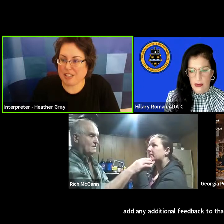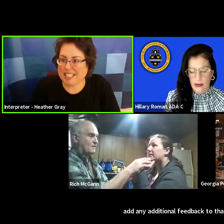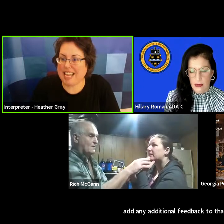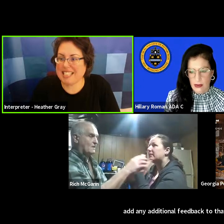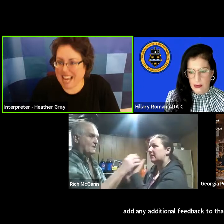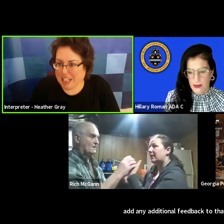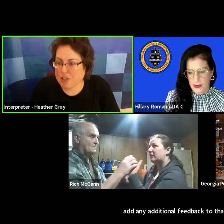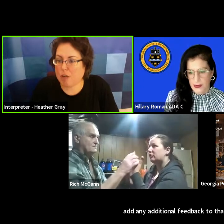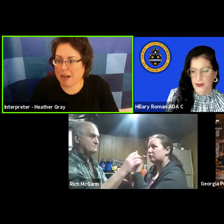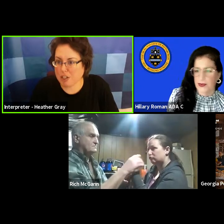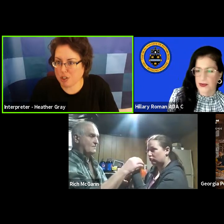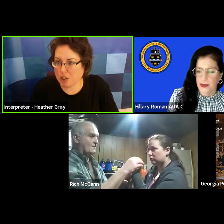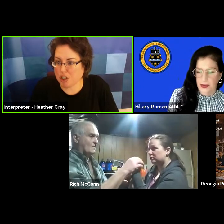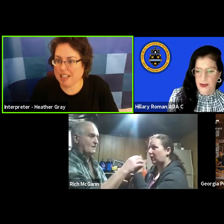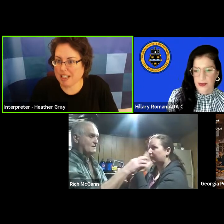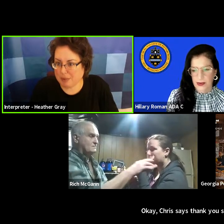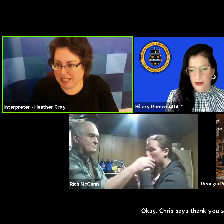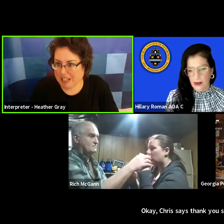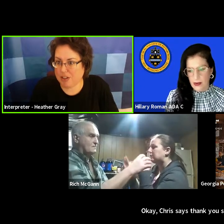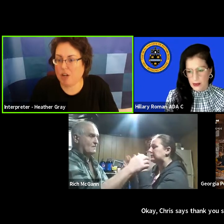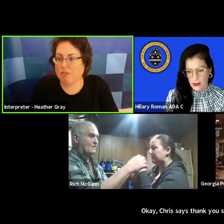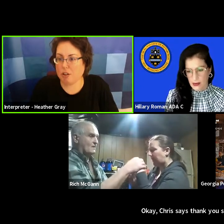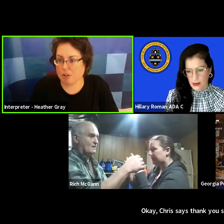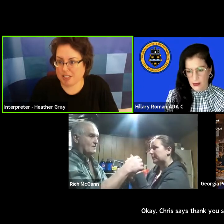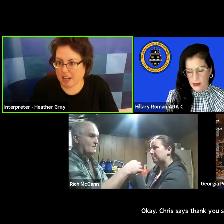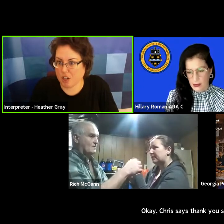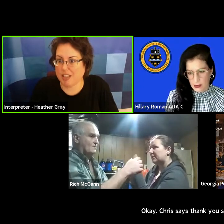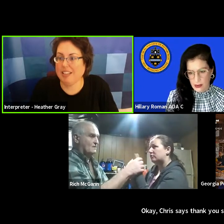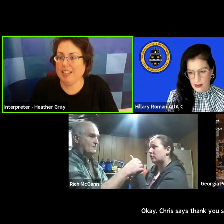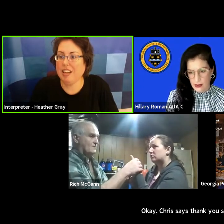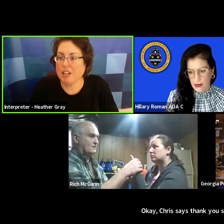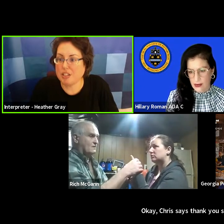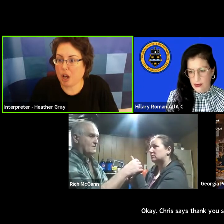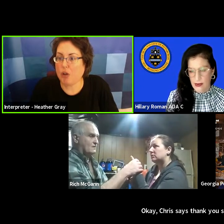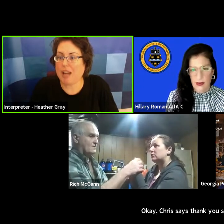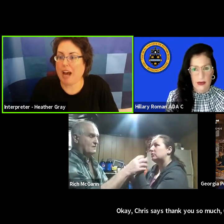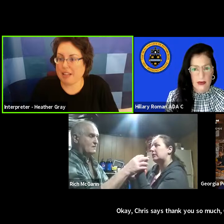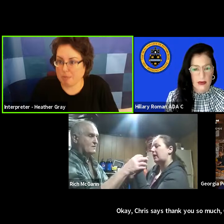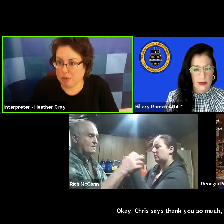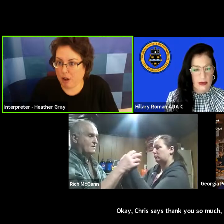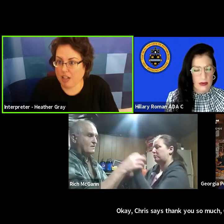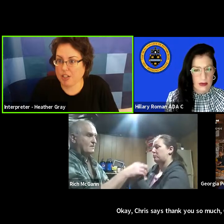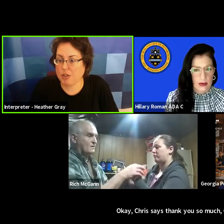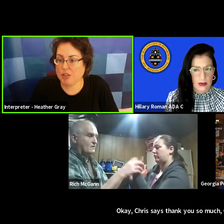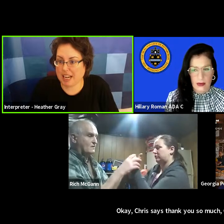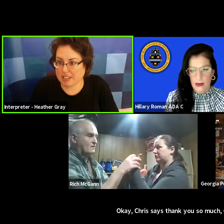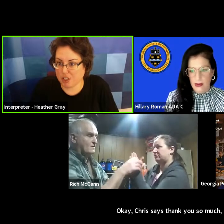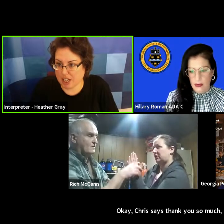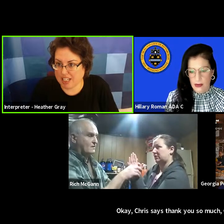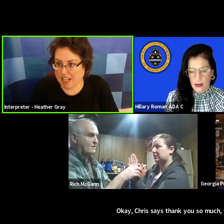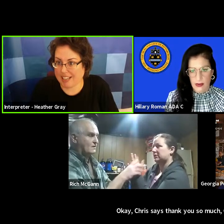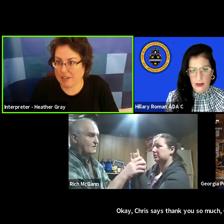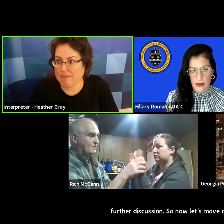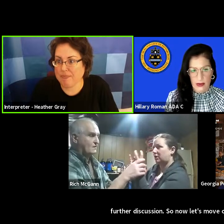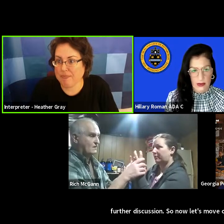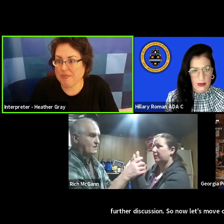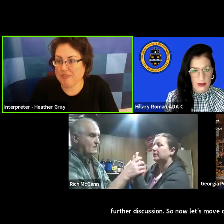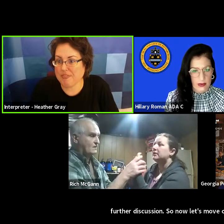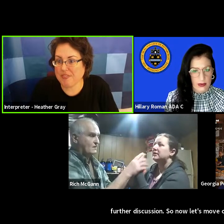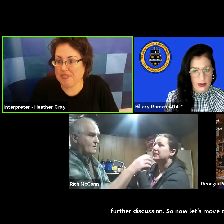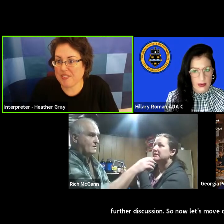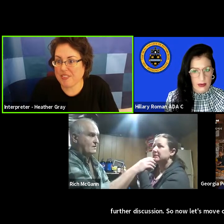Okay, Chris says, thank you so much, Georgia. We hear no further discussion. So now let's move on to the next agenda item.